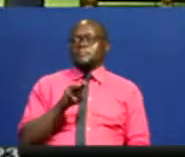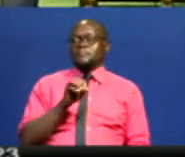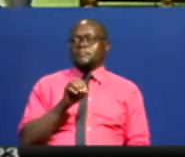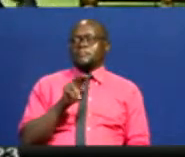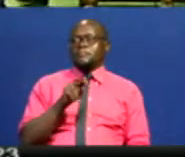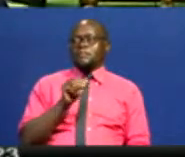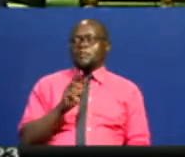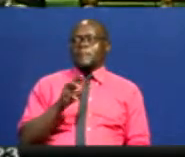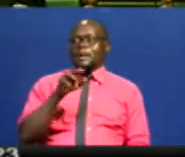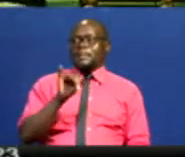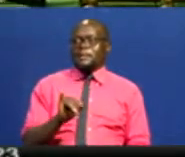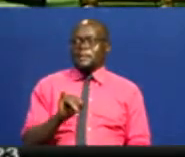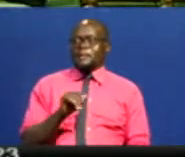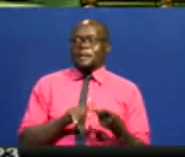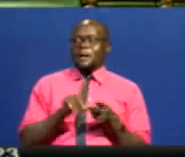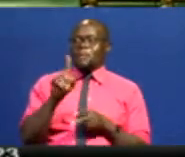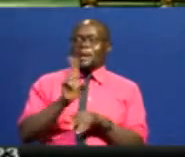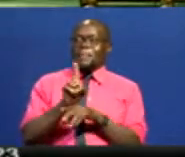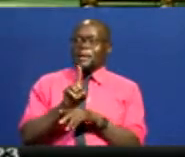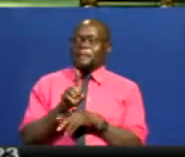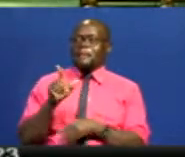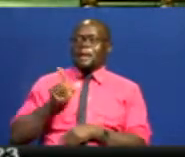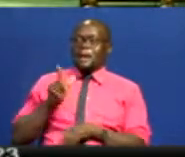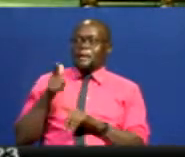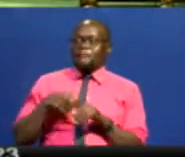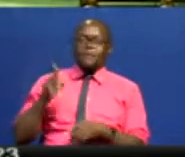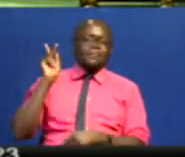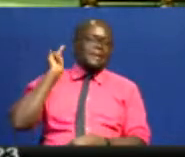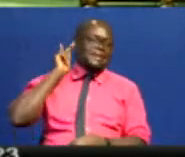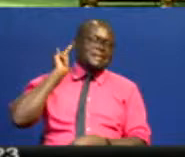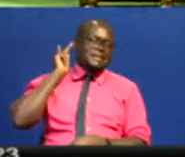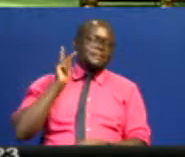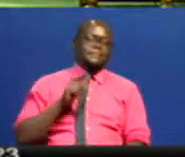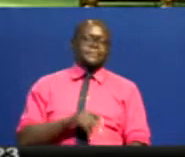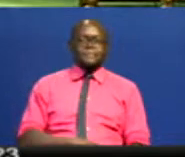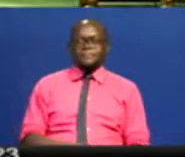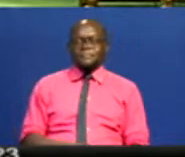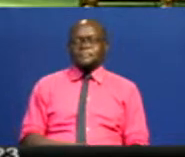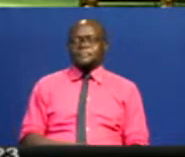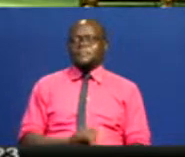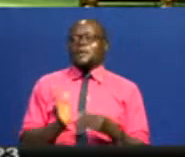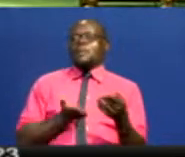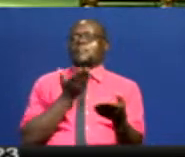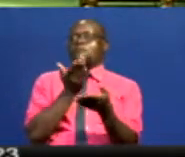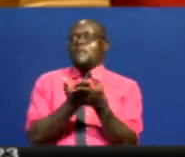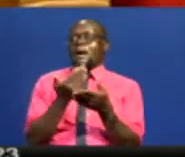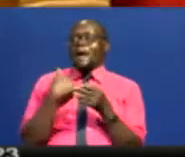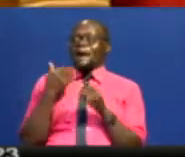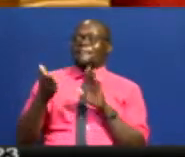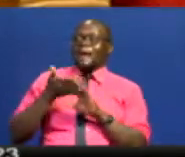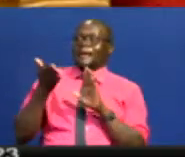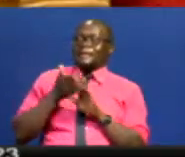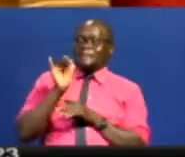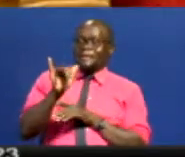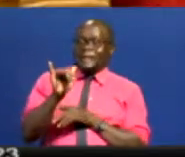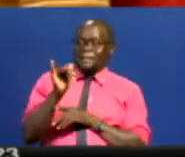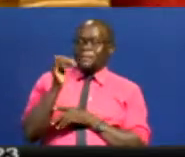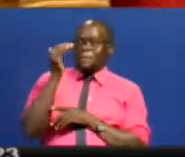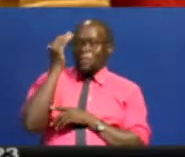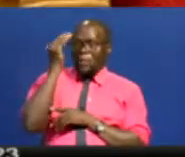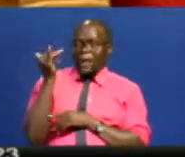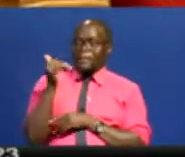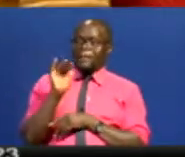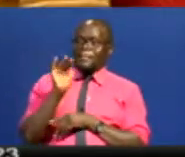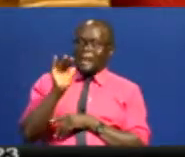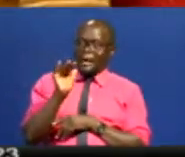minute to the lady from Kisii. Mover, I hope there was urgency and that's why you are